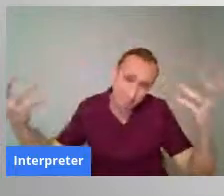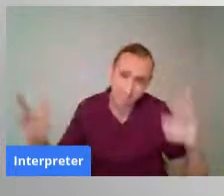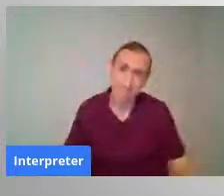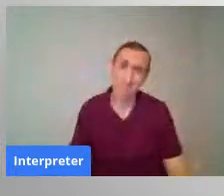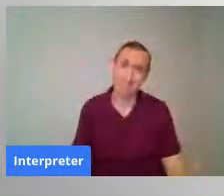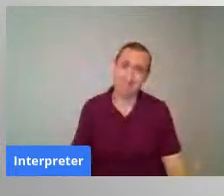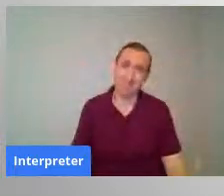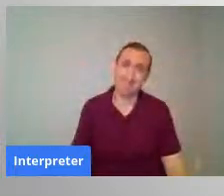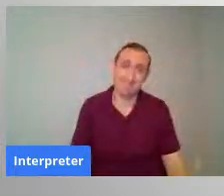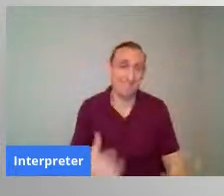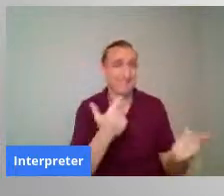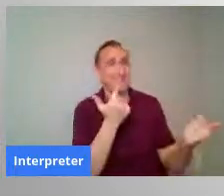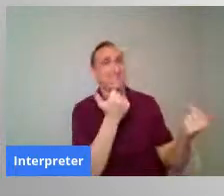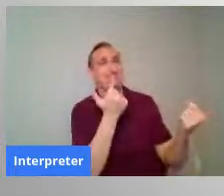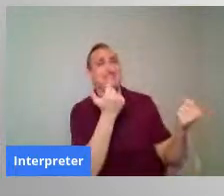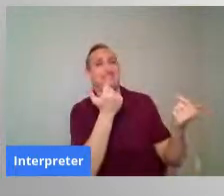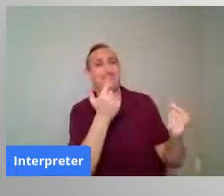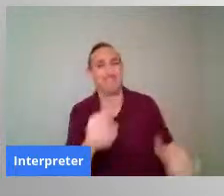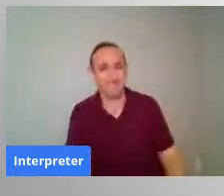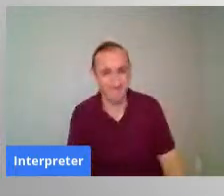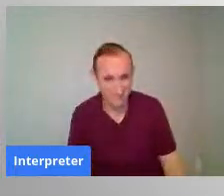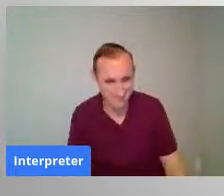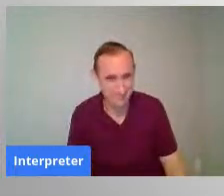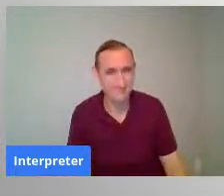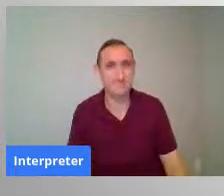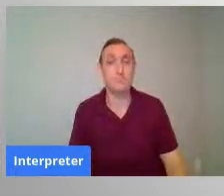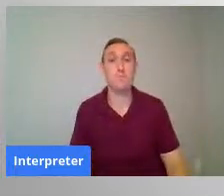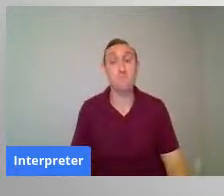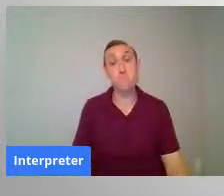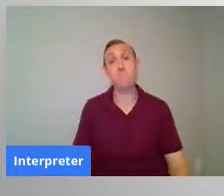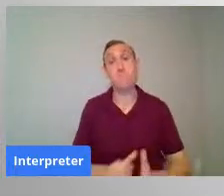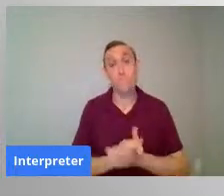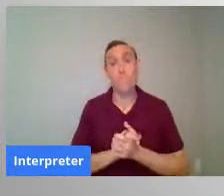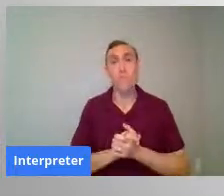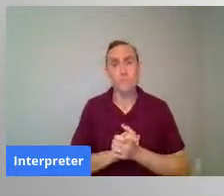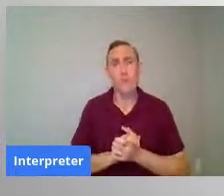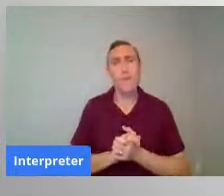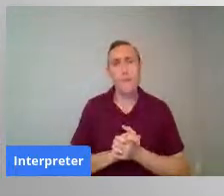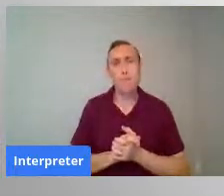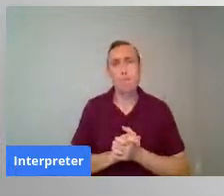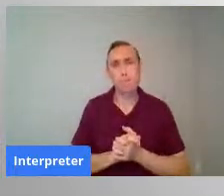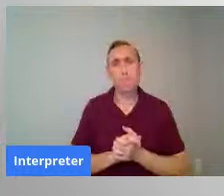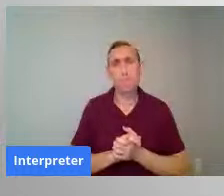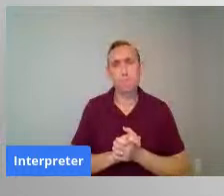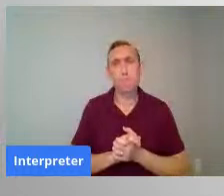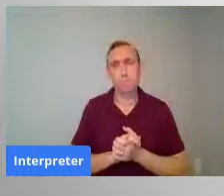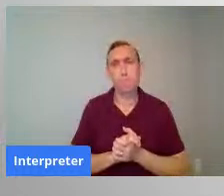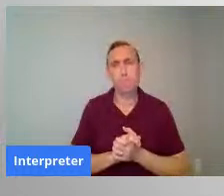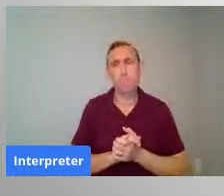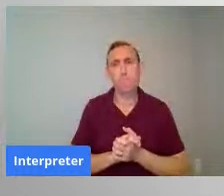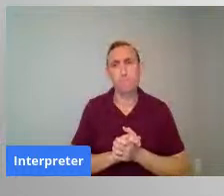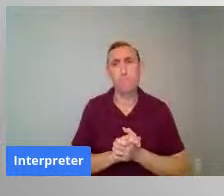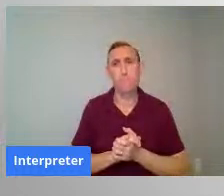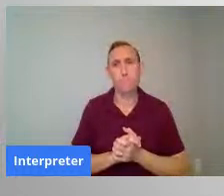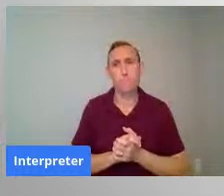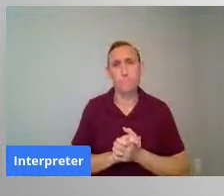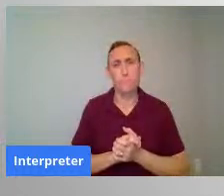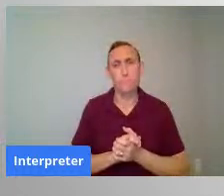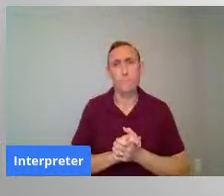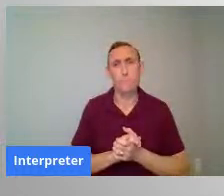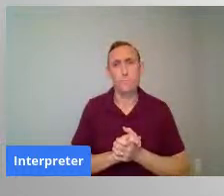I think one thing that has come to our attention, and Dr. Thomas has tasked me